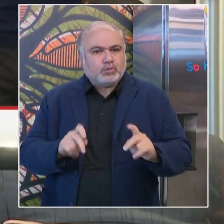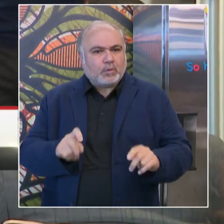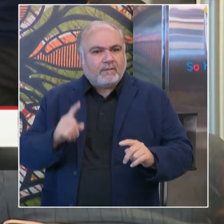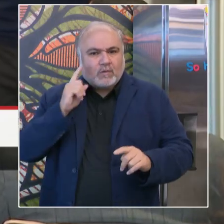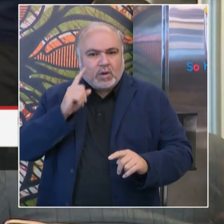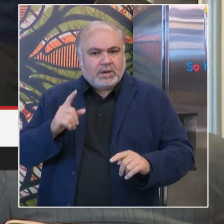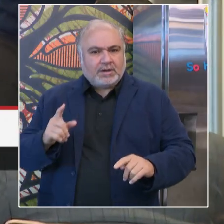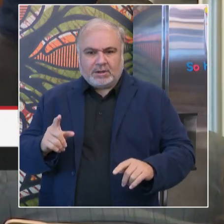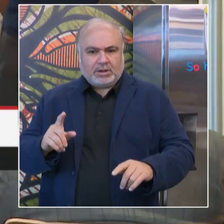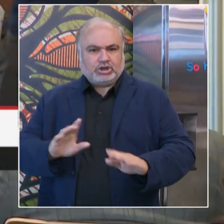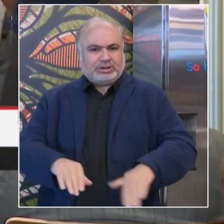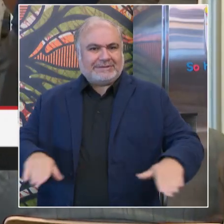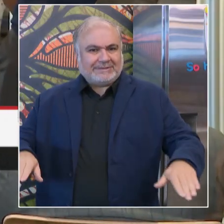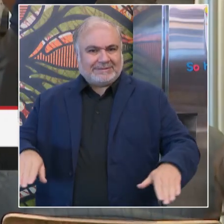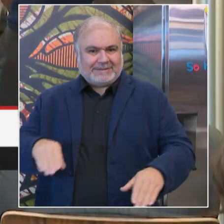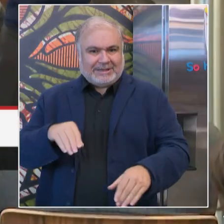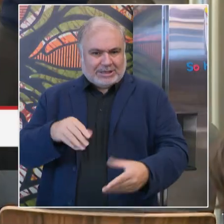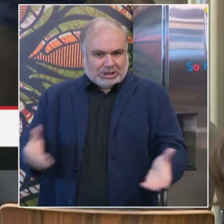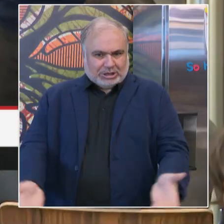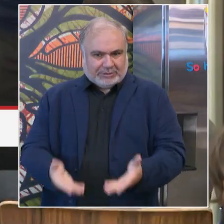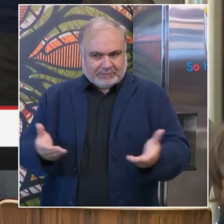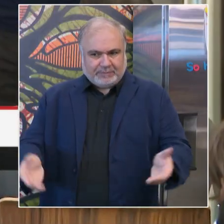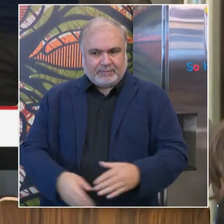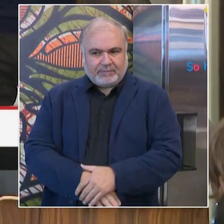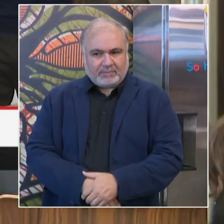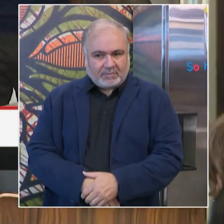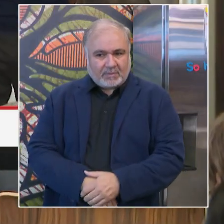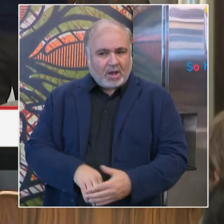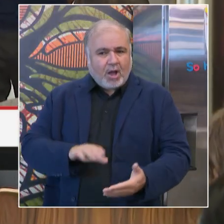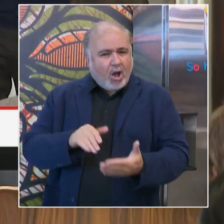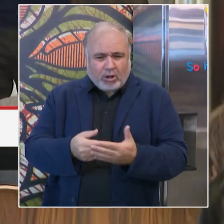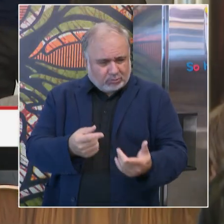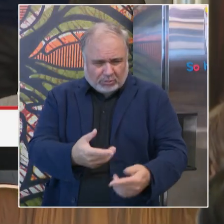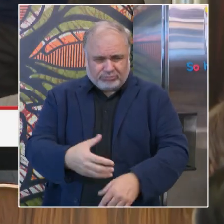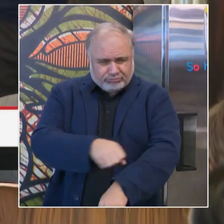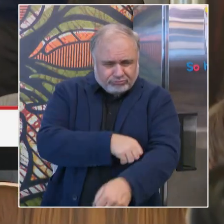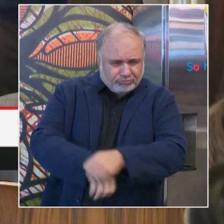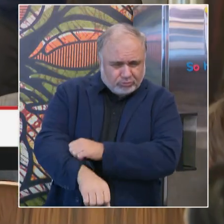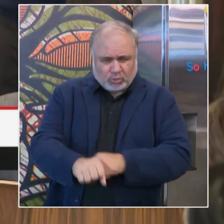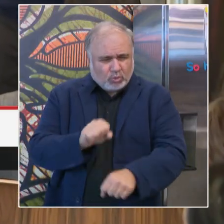runs tracks and do so much more for everyone in his life.